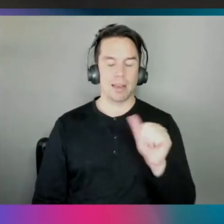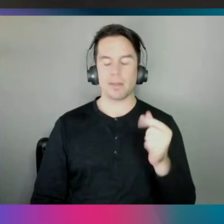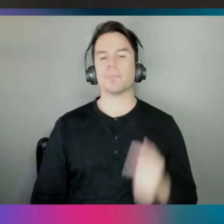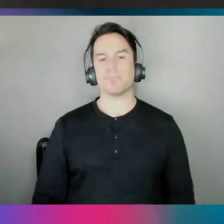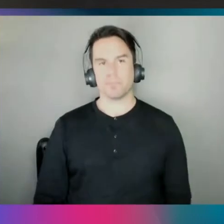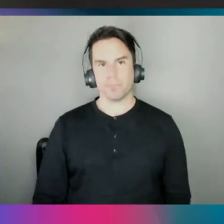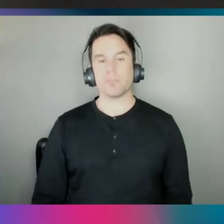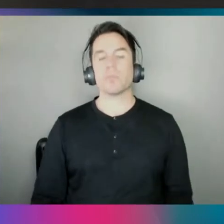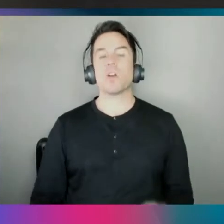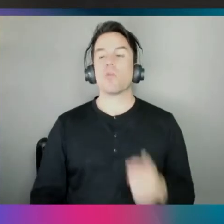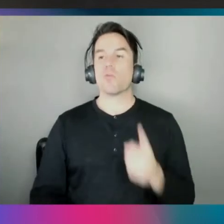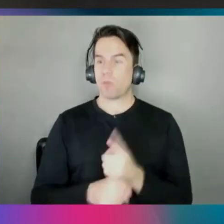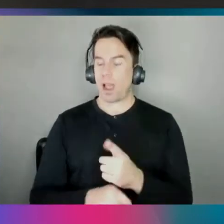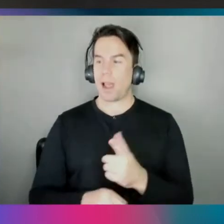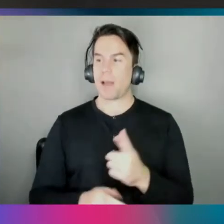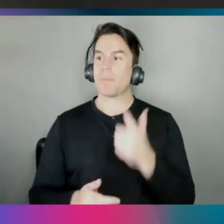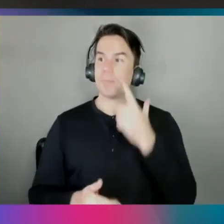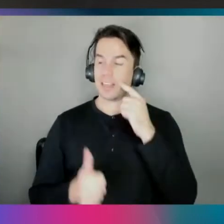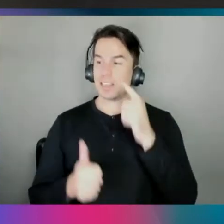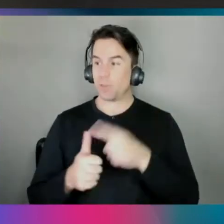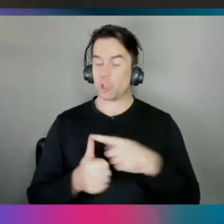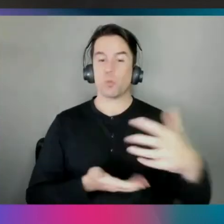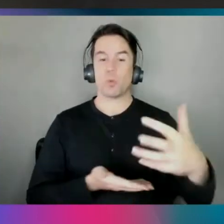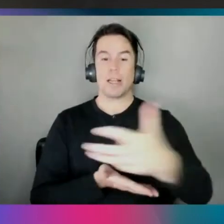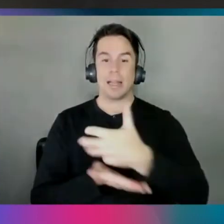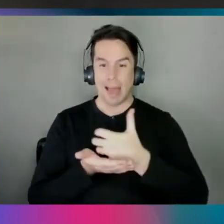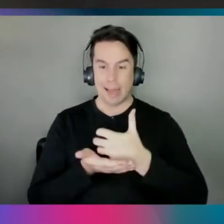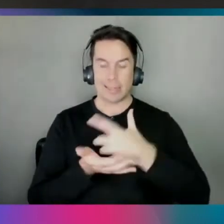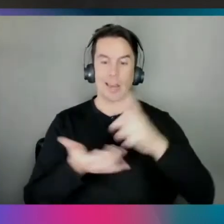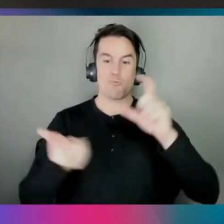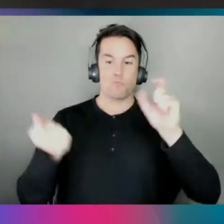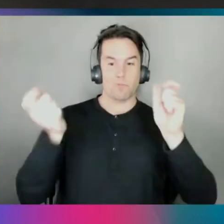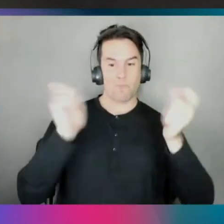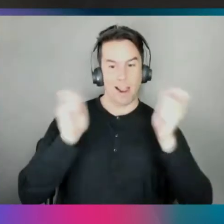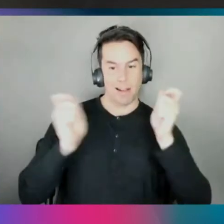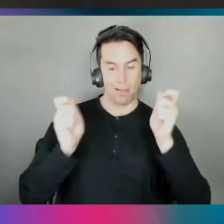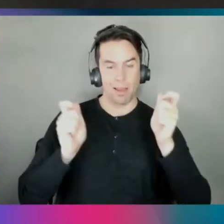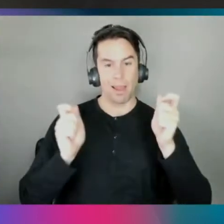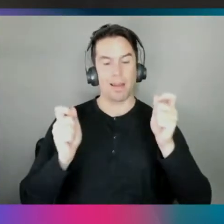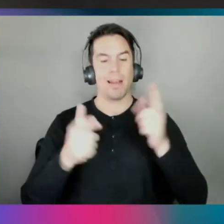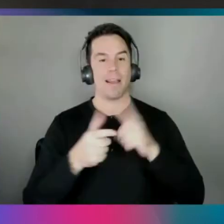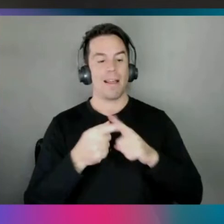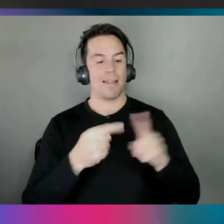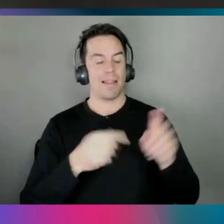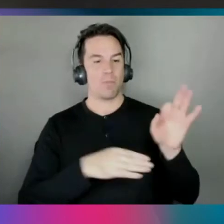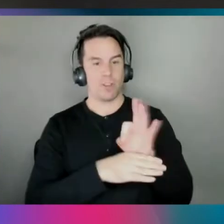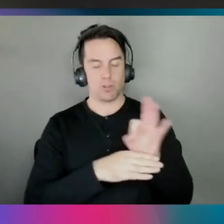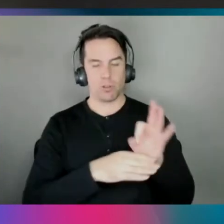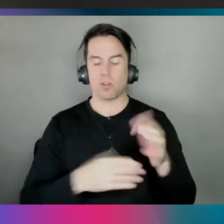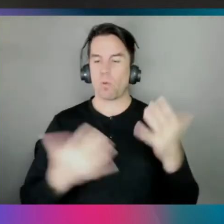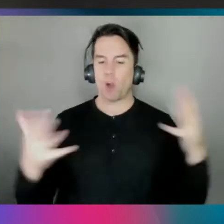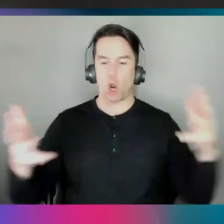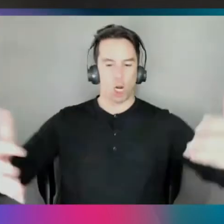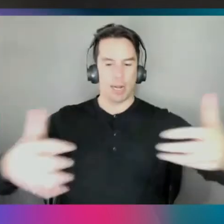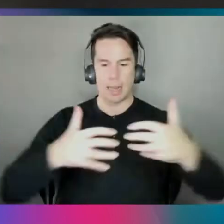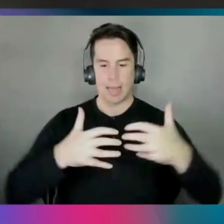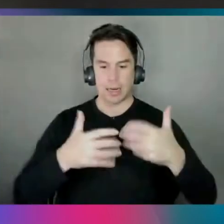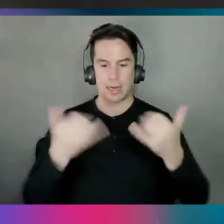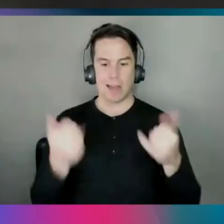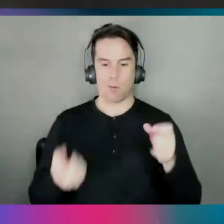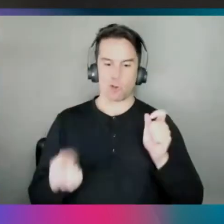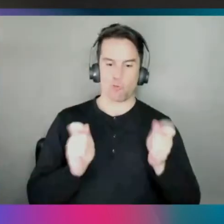then we wrangle the data, then we featureize the data. So right here, we've already collected it, but now we're going to wrangle it. We're going to wrangle it. Let's wrangle it.